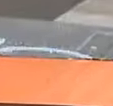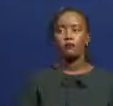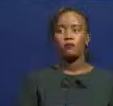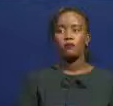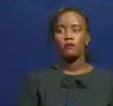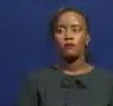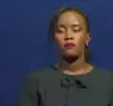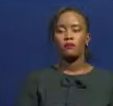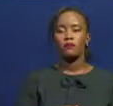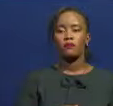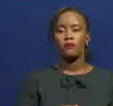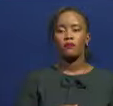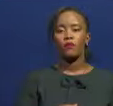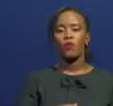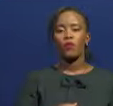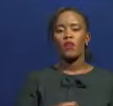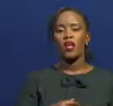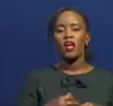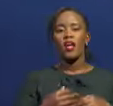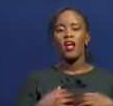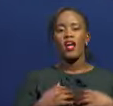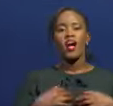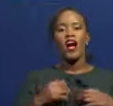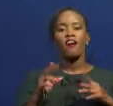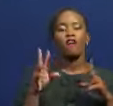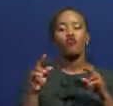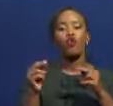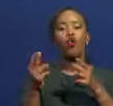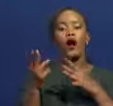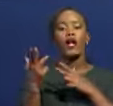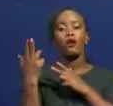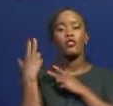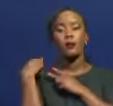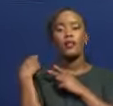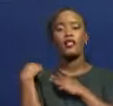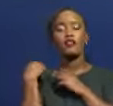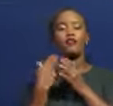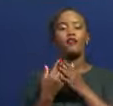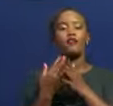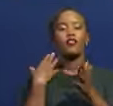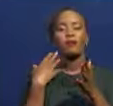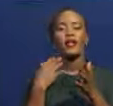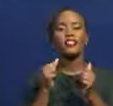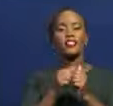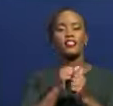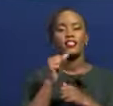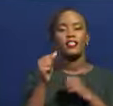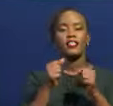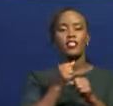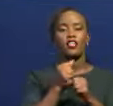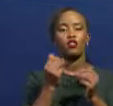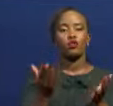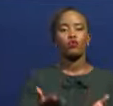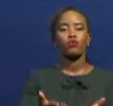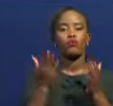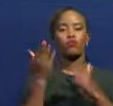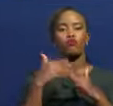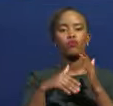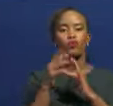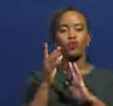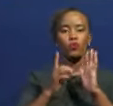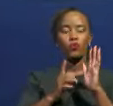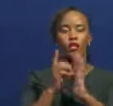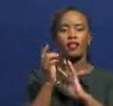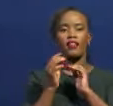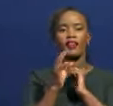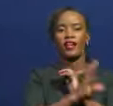to no accountability in the past 10 years in allocations given to improve water provision and infrastructure in the country, despite